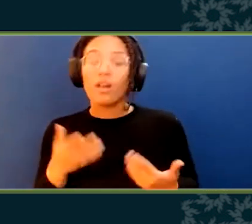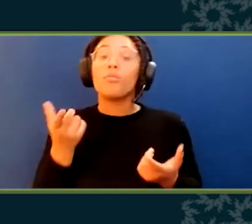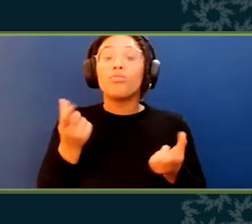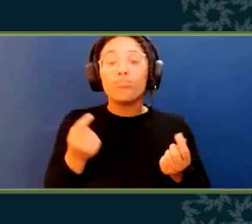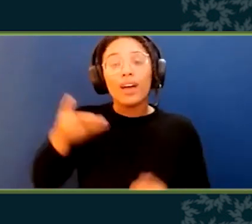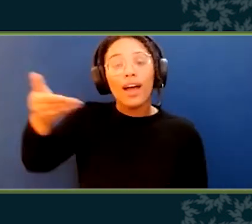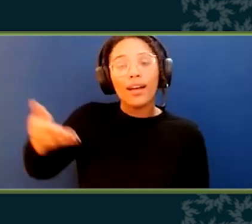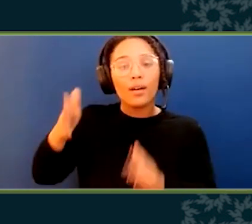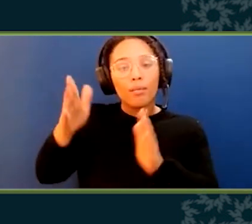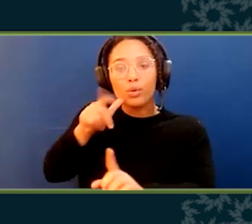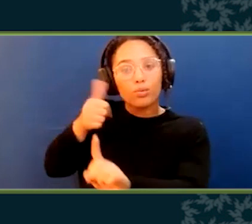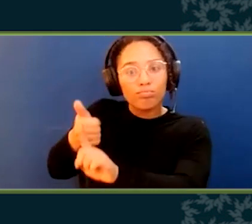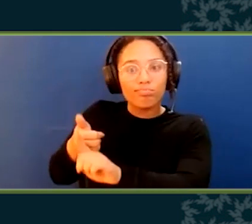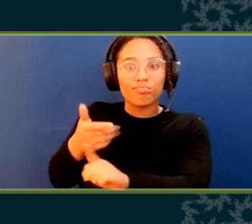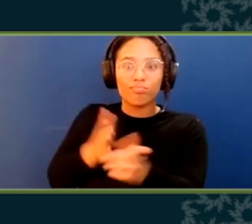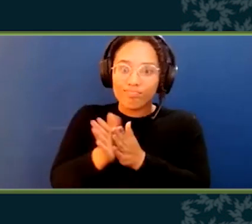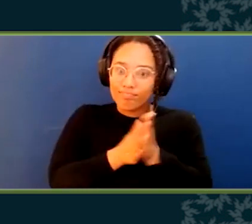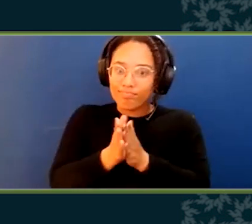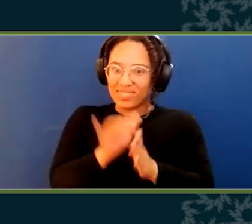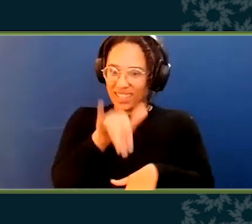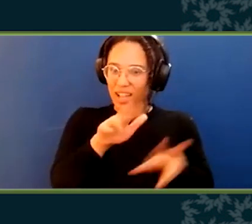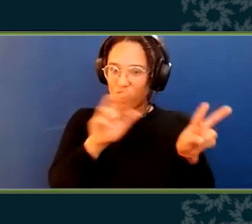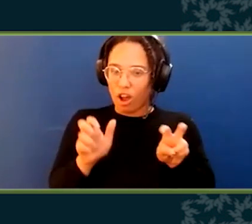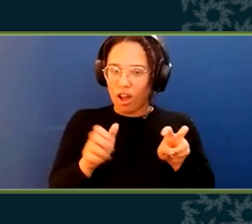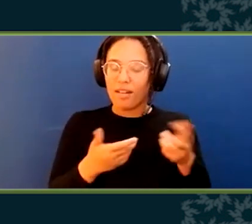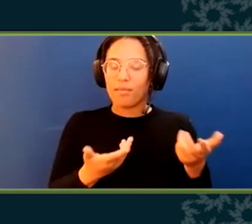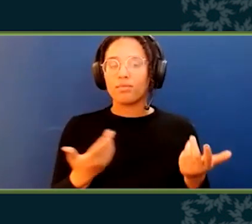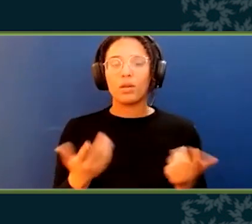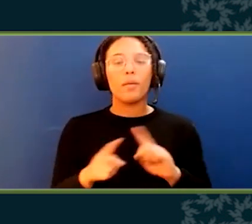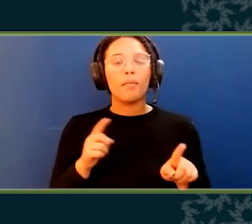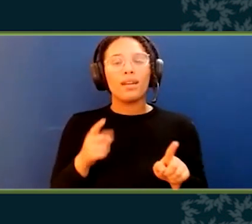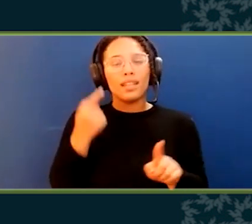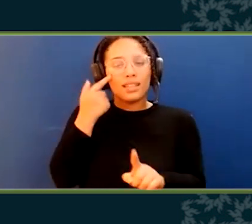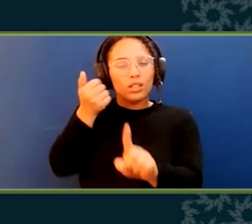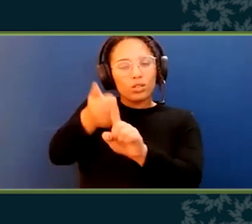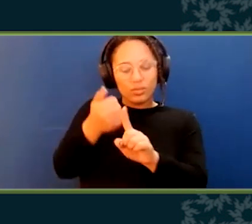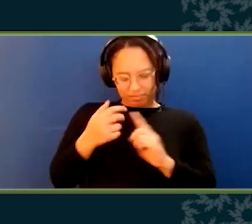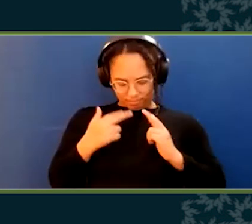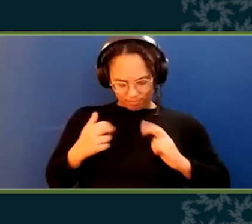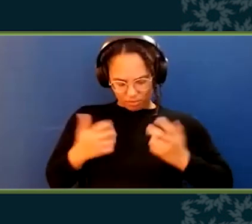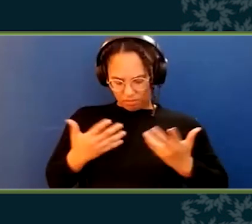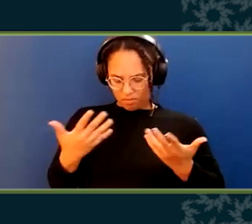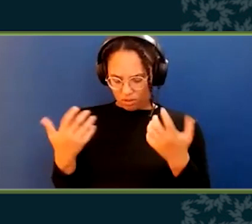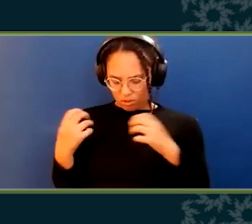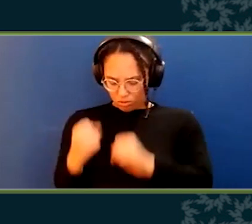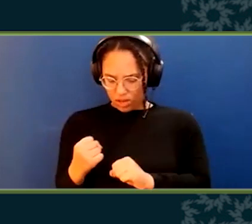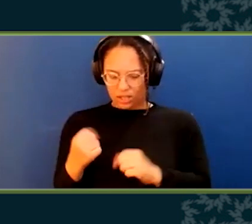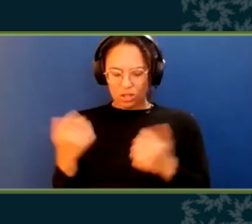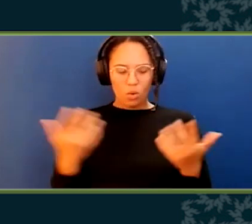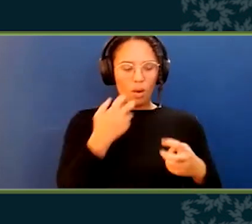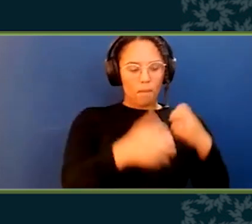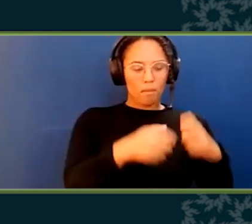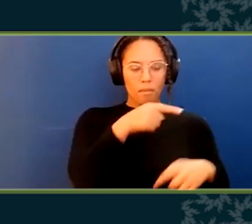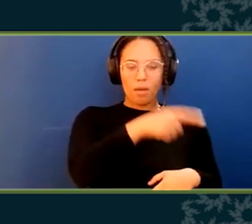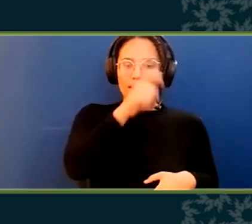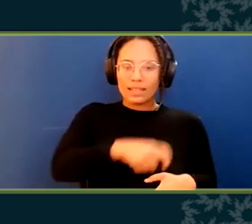what are your strengths, and then what is the problem that needs your strengths, instead of deciding on the problem that you're going to